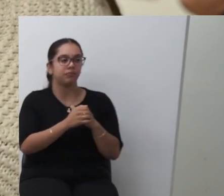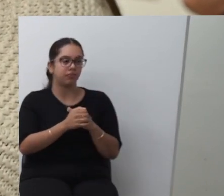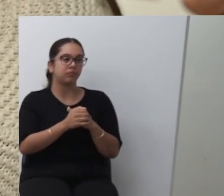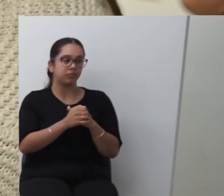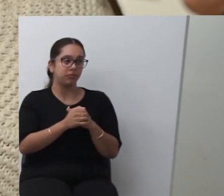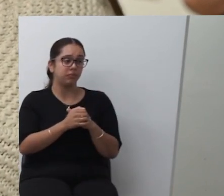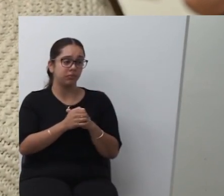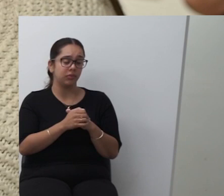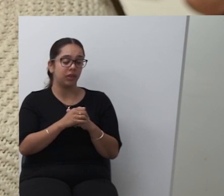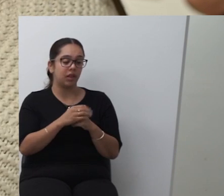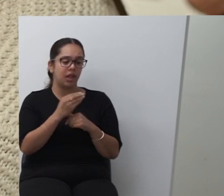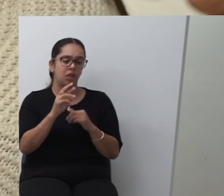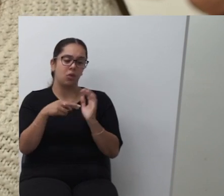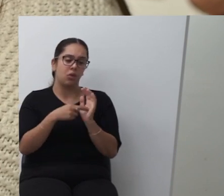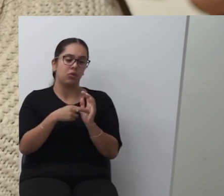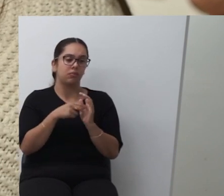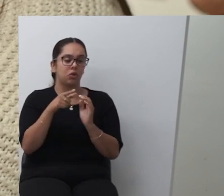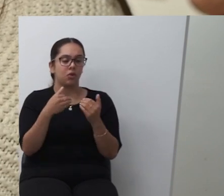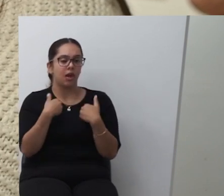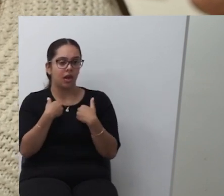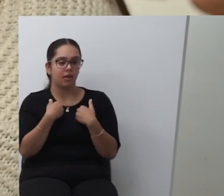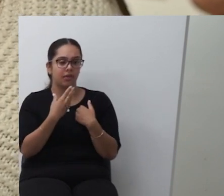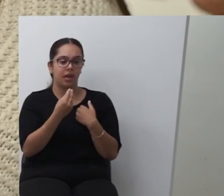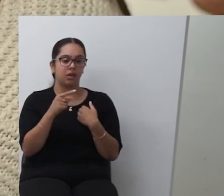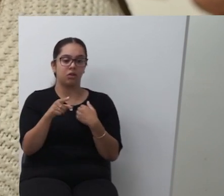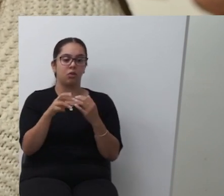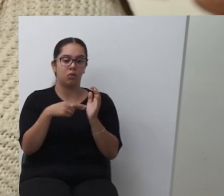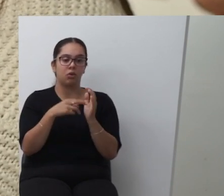and like the role that you have and that you are already